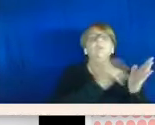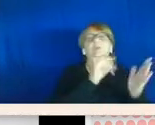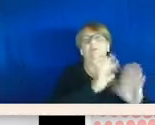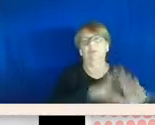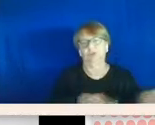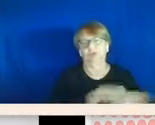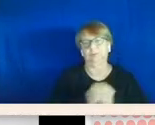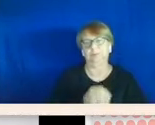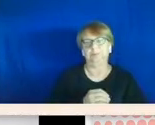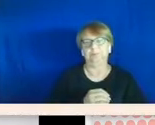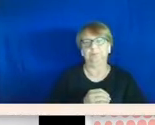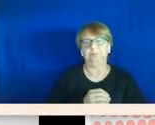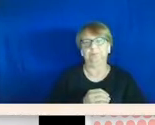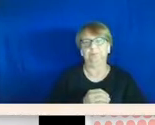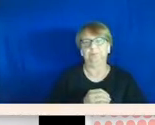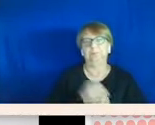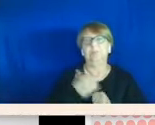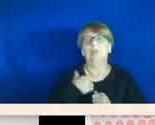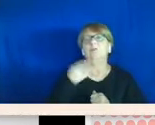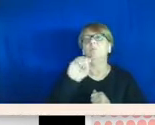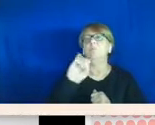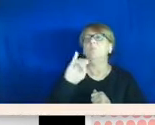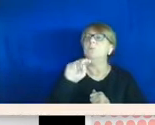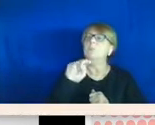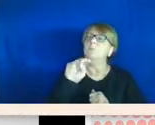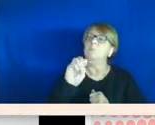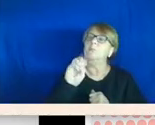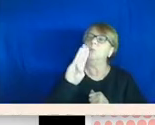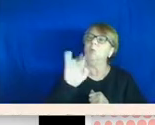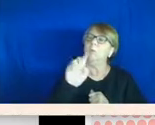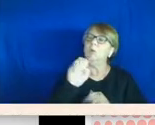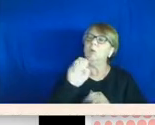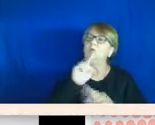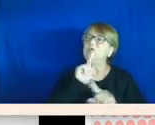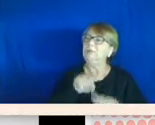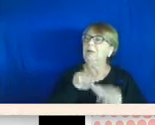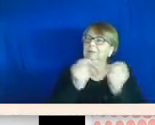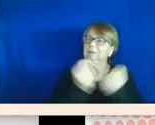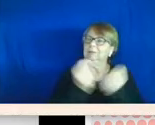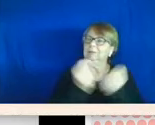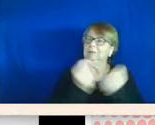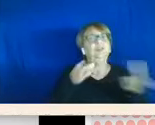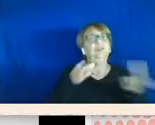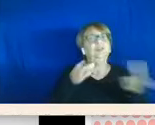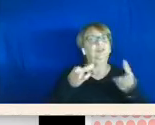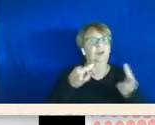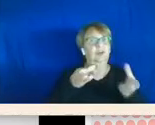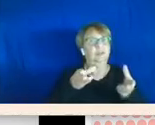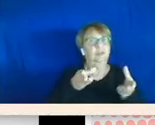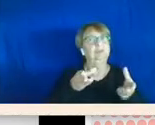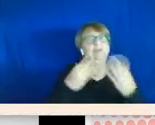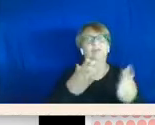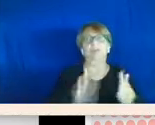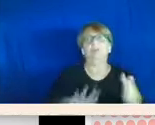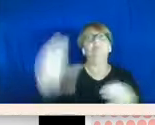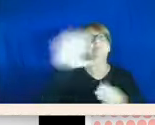We have mobile response teams, and this is a service that has been available statewide for a little over a